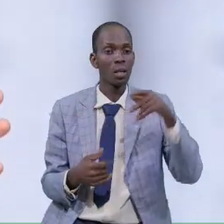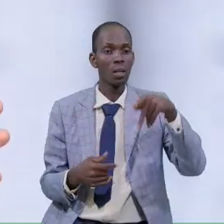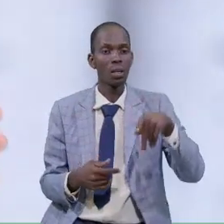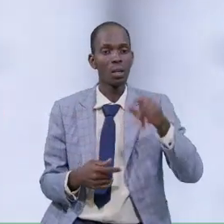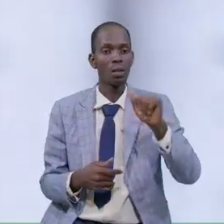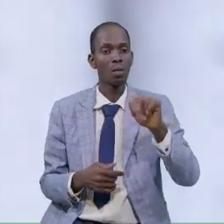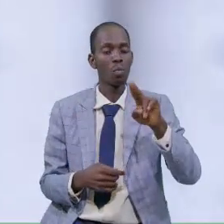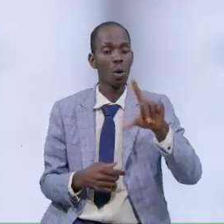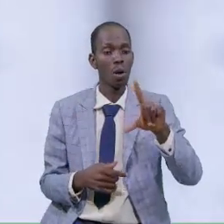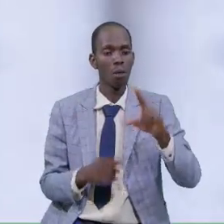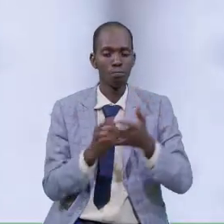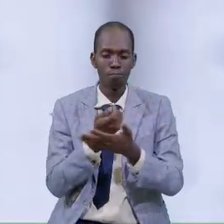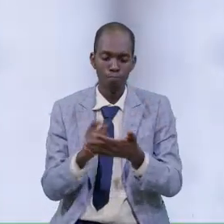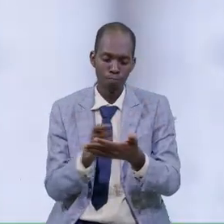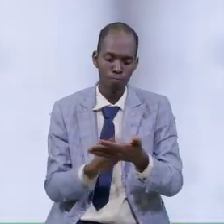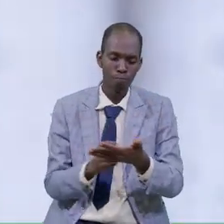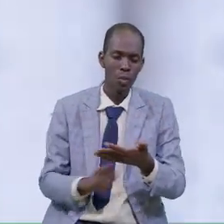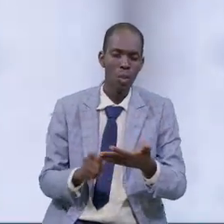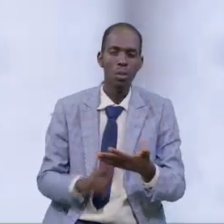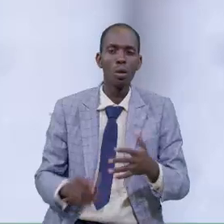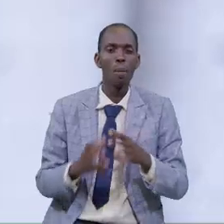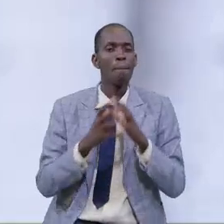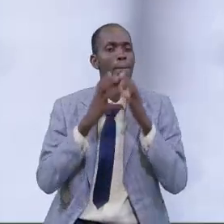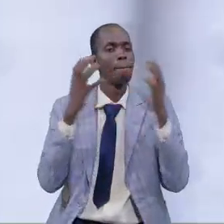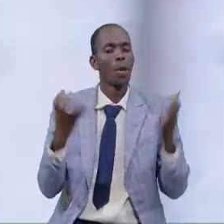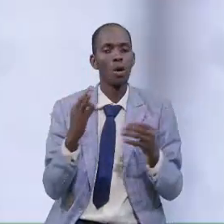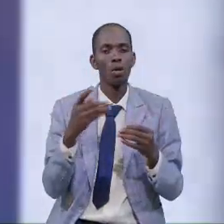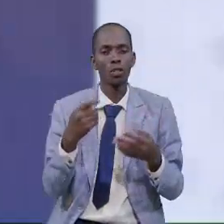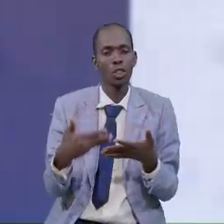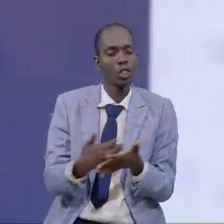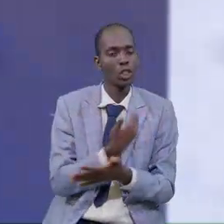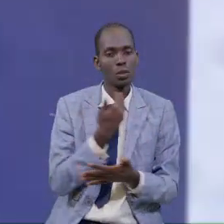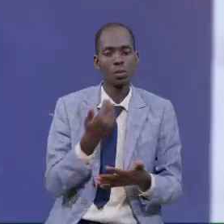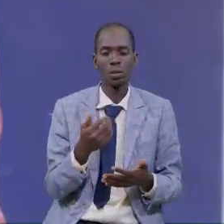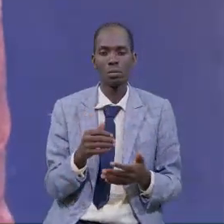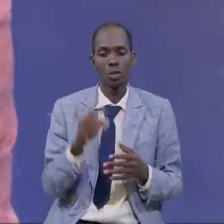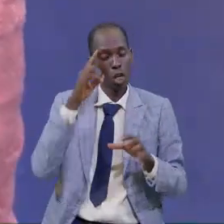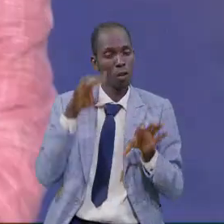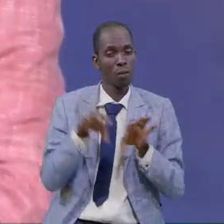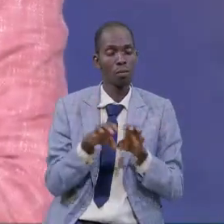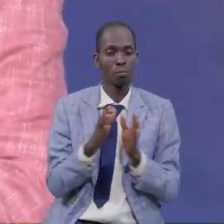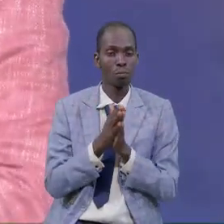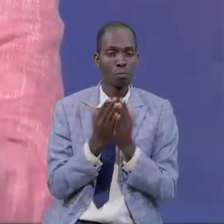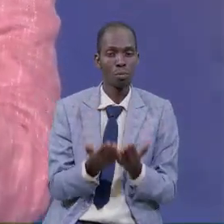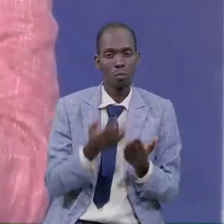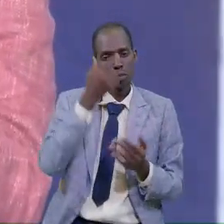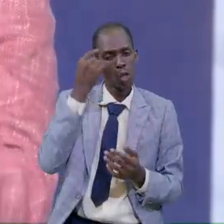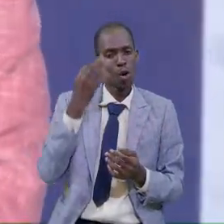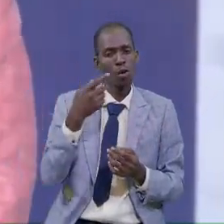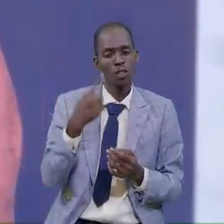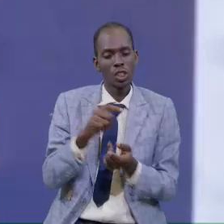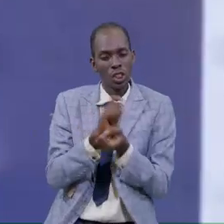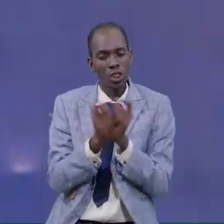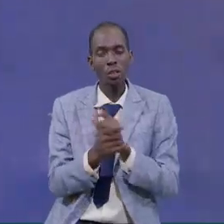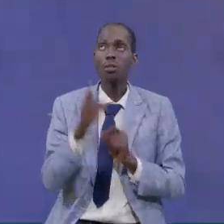much of the New Testament because of the change the Lord had done. Here you are